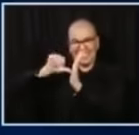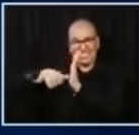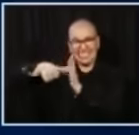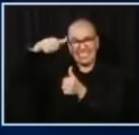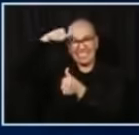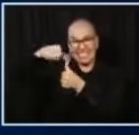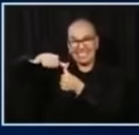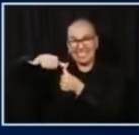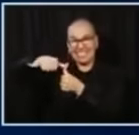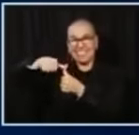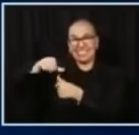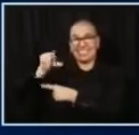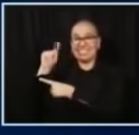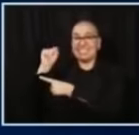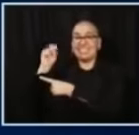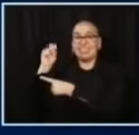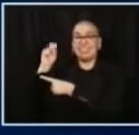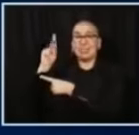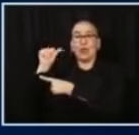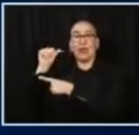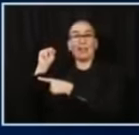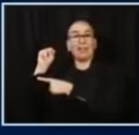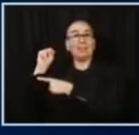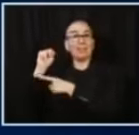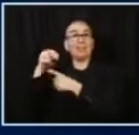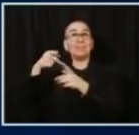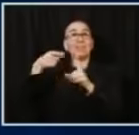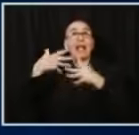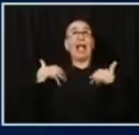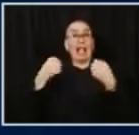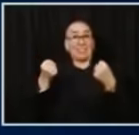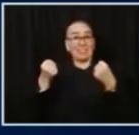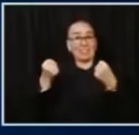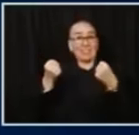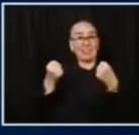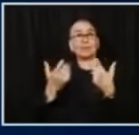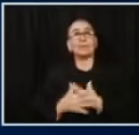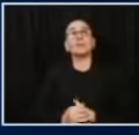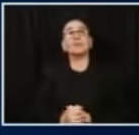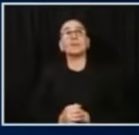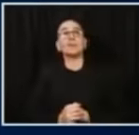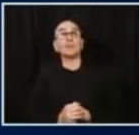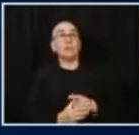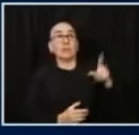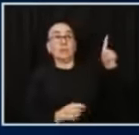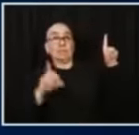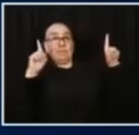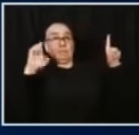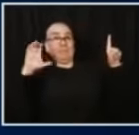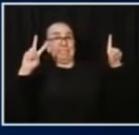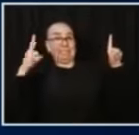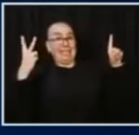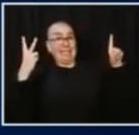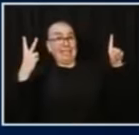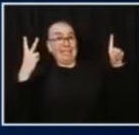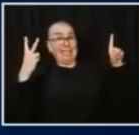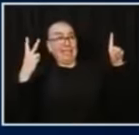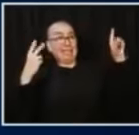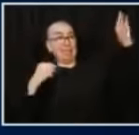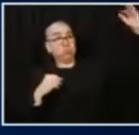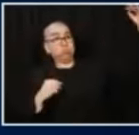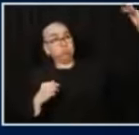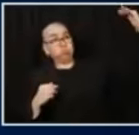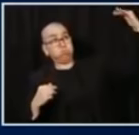We ordered the vaccine for them. It left Pfizer on December 2nd and arrived at Dakota County at 8:15 Thursday